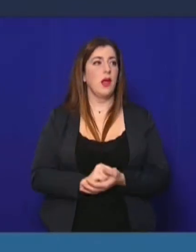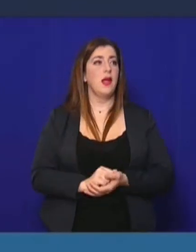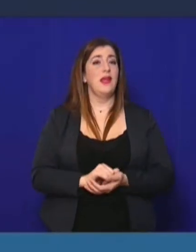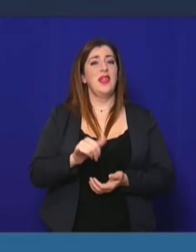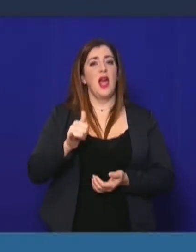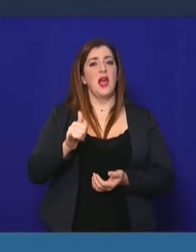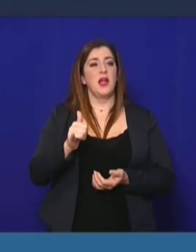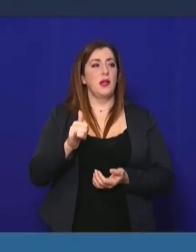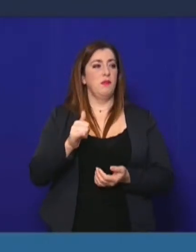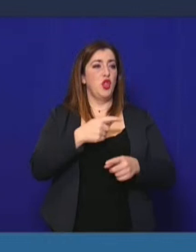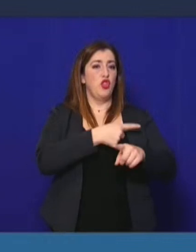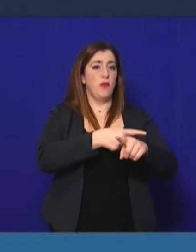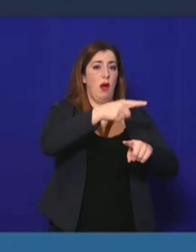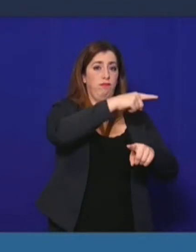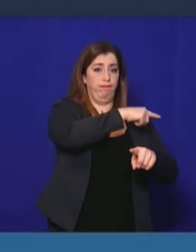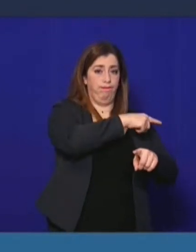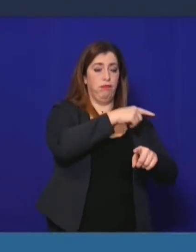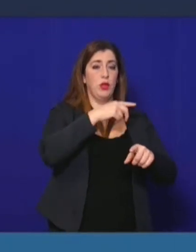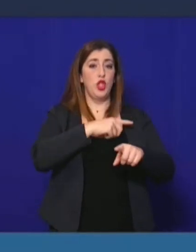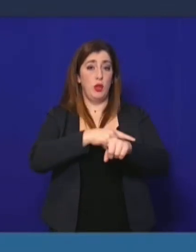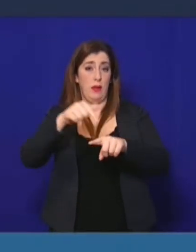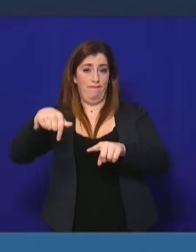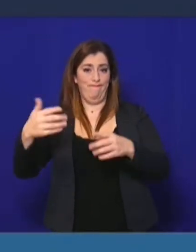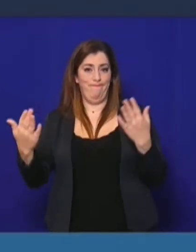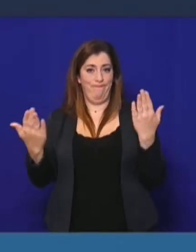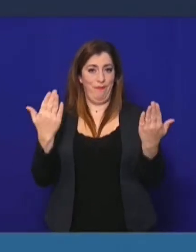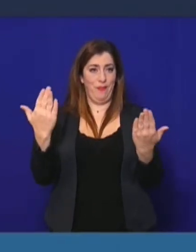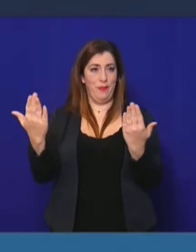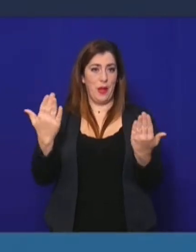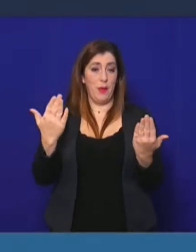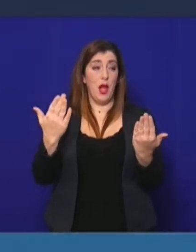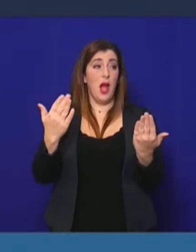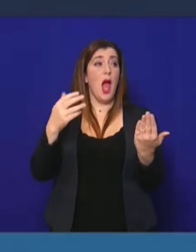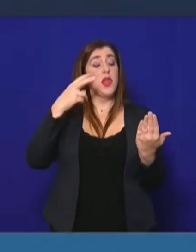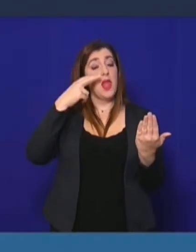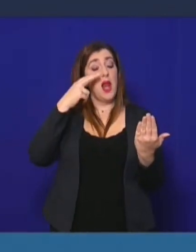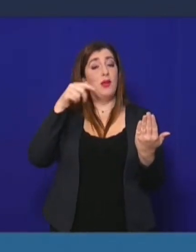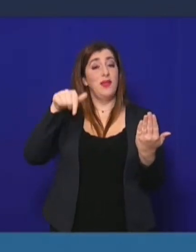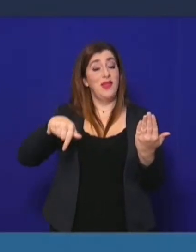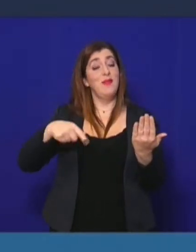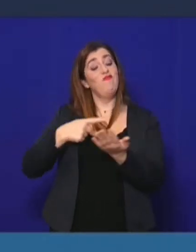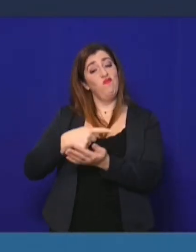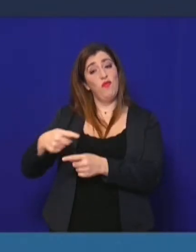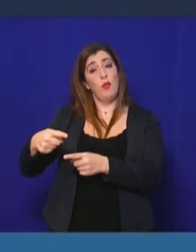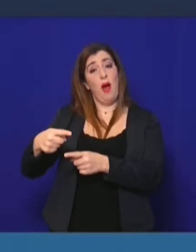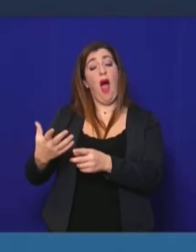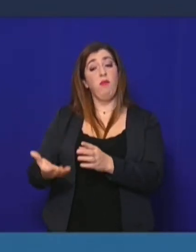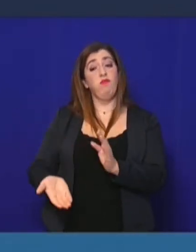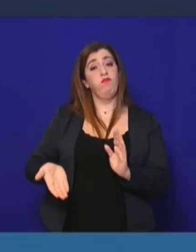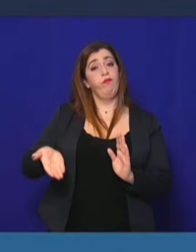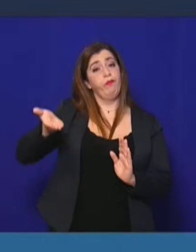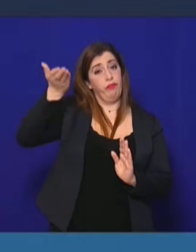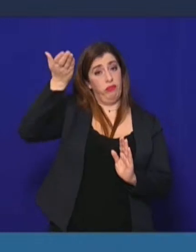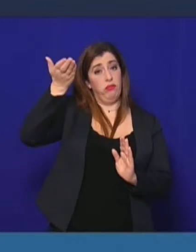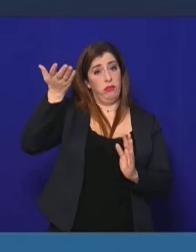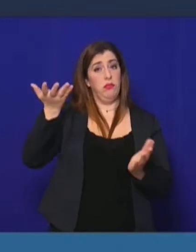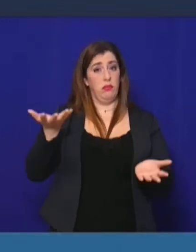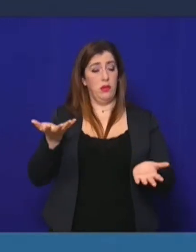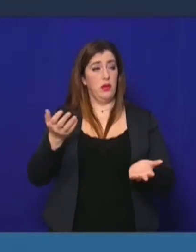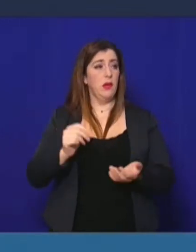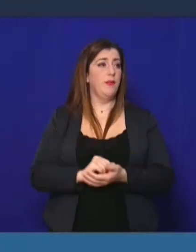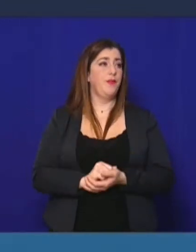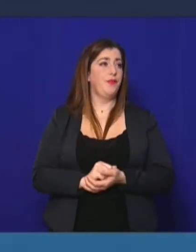ta' qabel rajna li kien hemm żieda din il-ġimgħa fil-każijiet meta mqabbla mal-ġimgħa ta' qabel u ż-żieda fil-każijiet